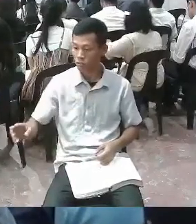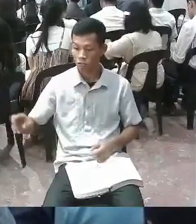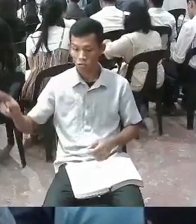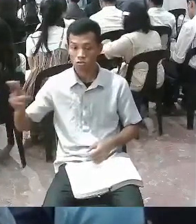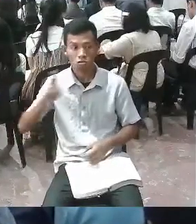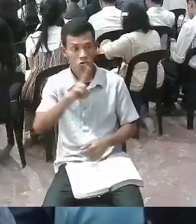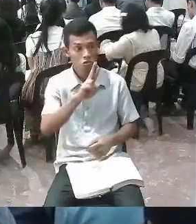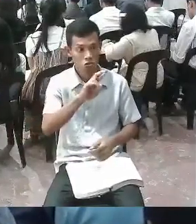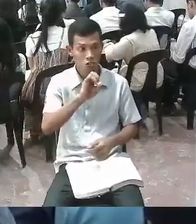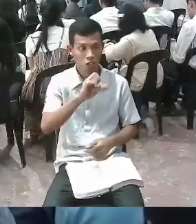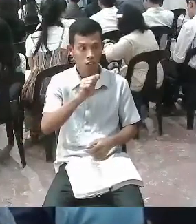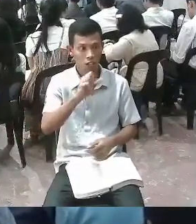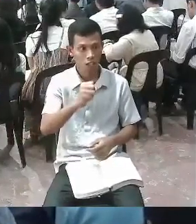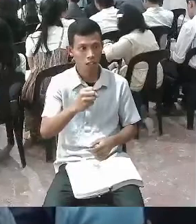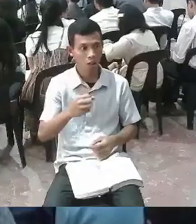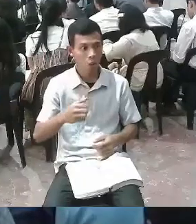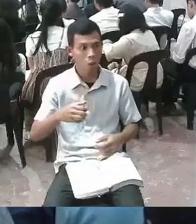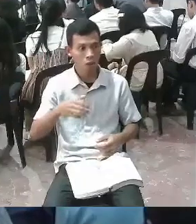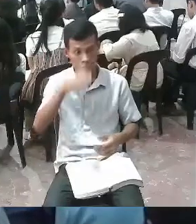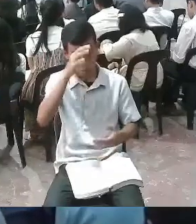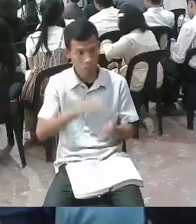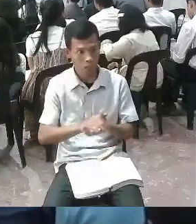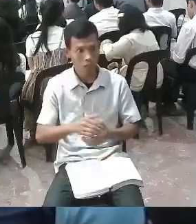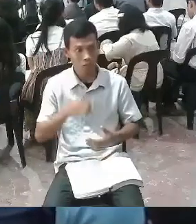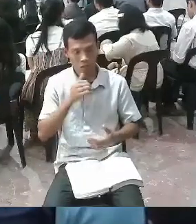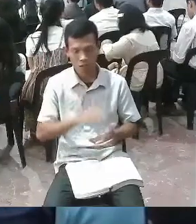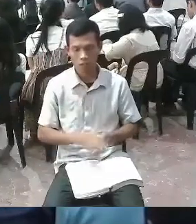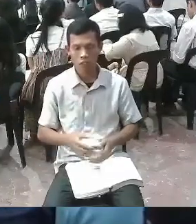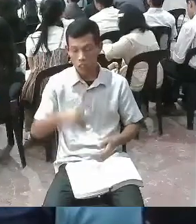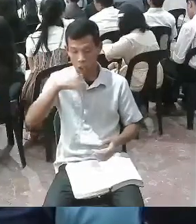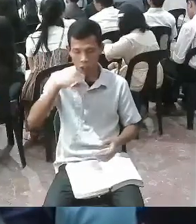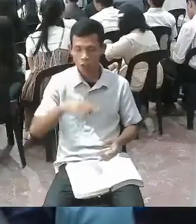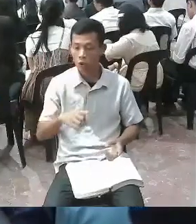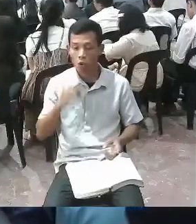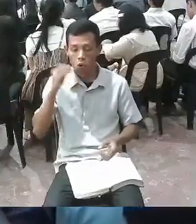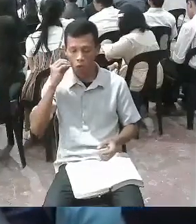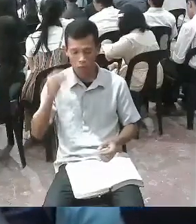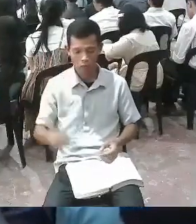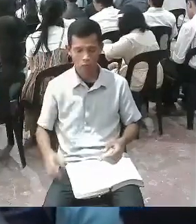get him drunk. Maybe he'll go home.